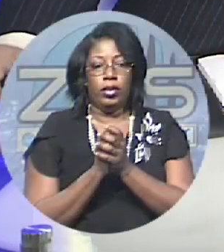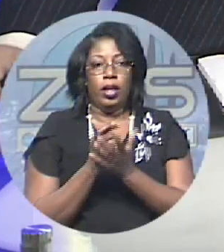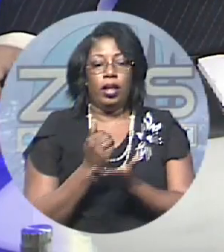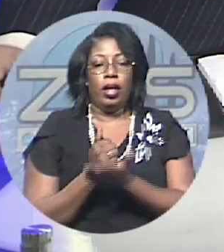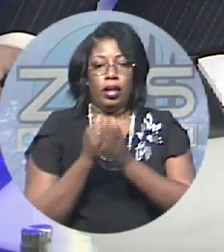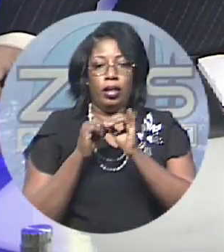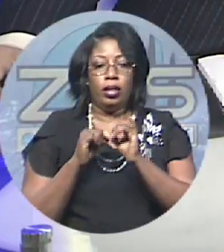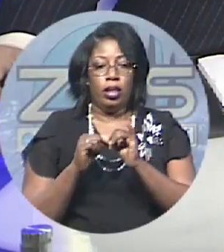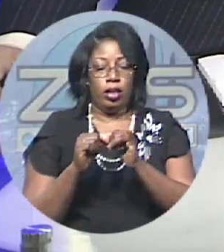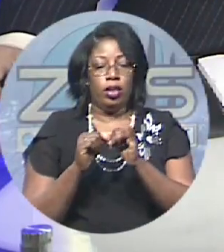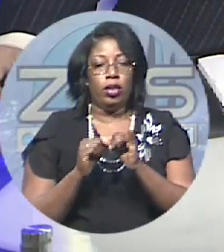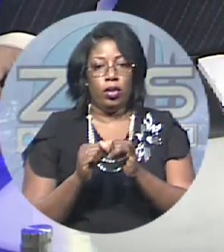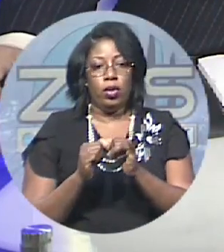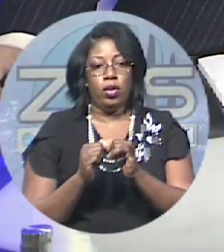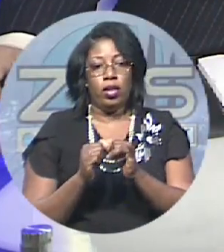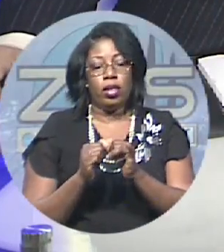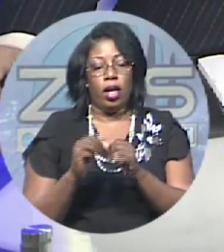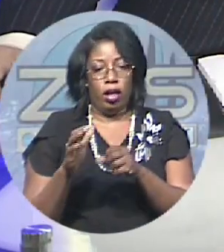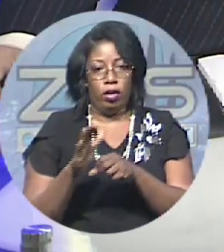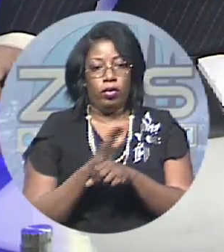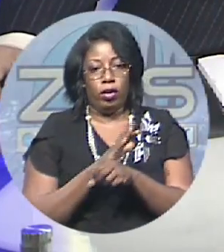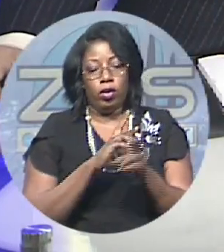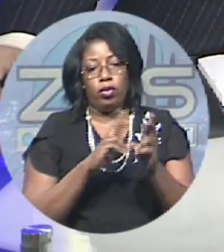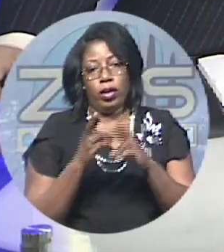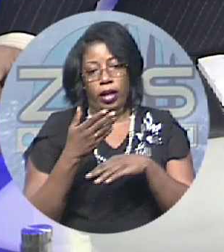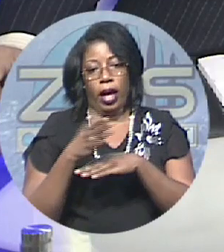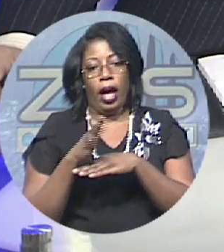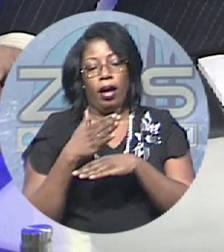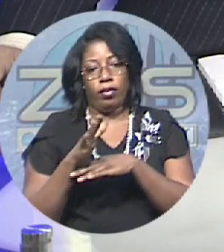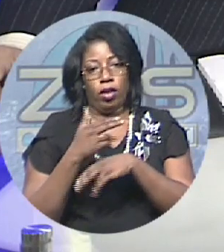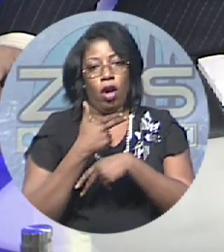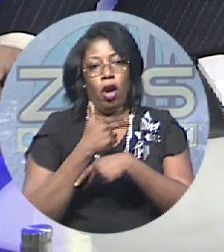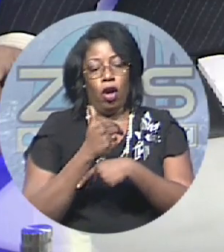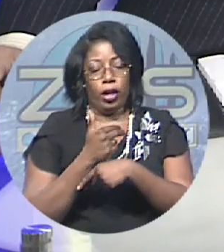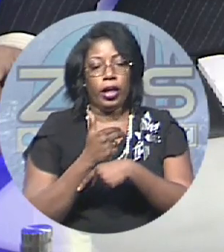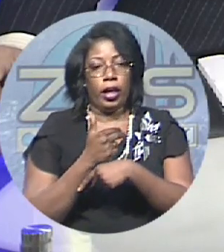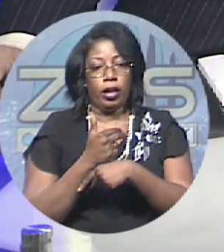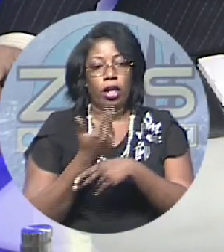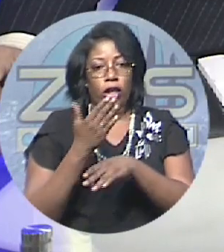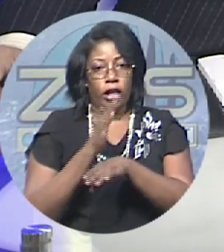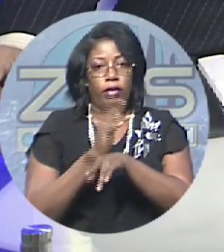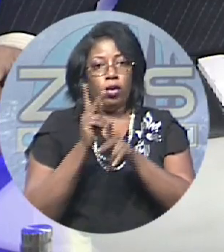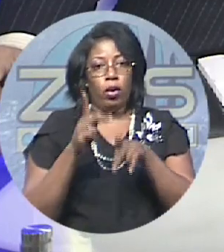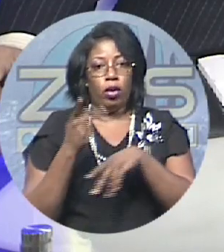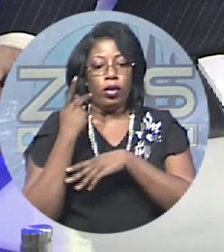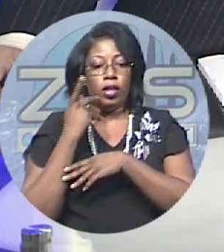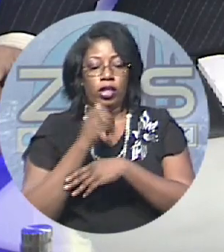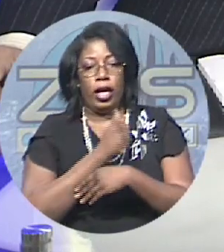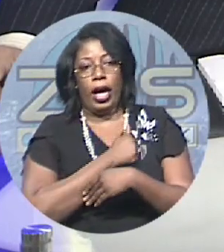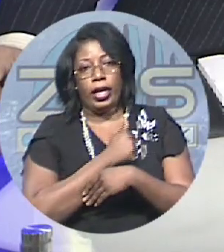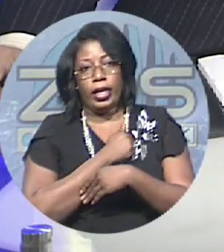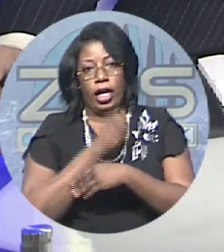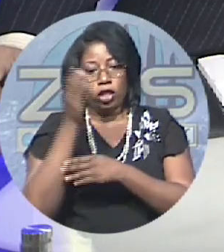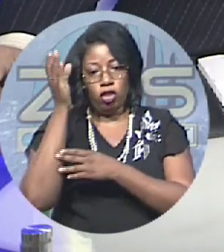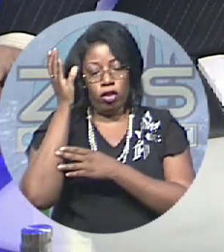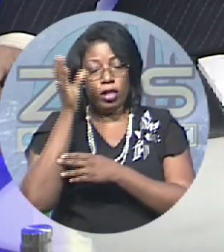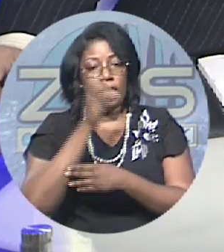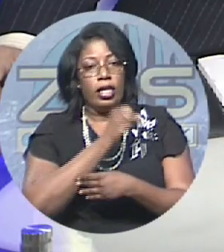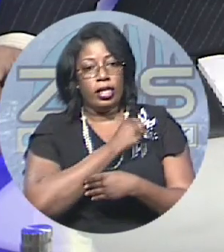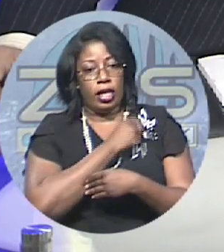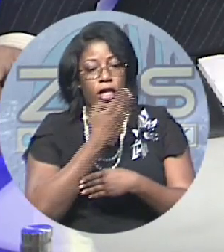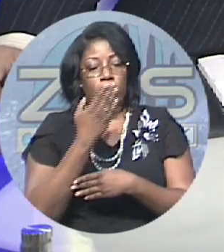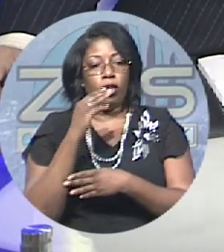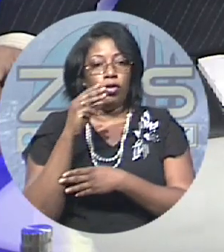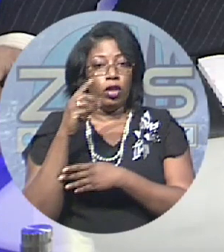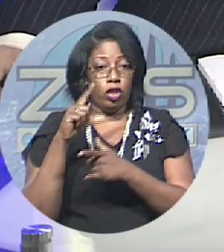Relief and recovery are in full swing in the aftermath of Hurricane Joaquin. Good evening, everyone. I'm Keisha Adderley. And I'm Chris Saunders. Thank you so much for